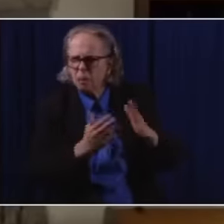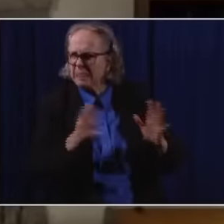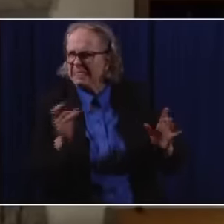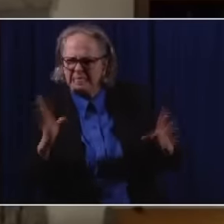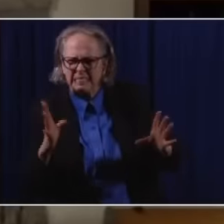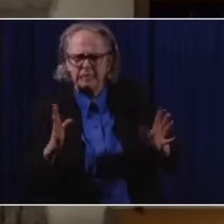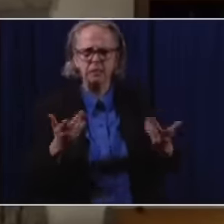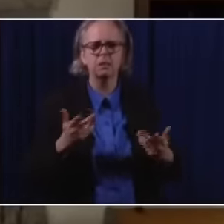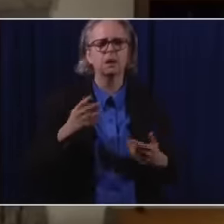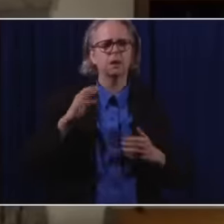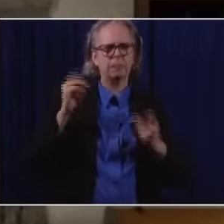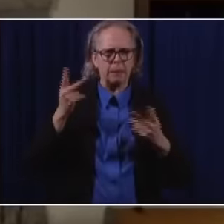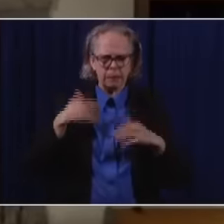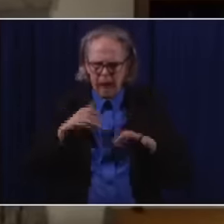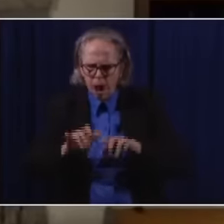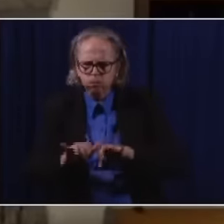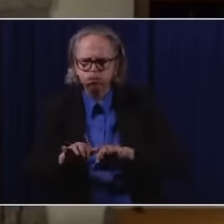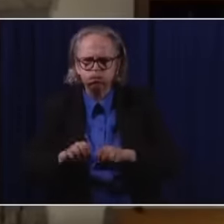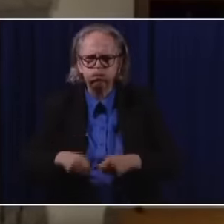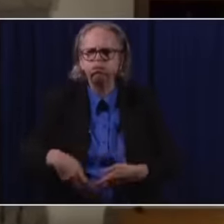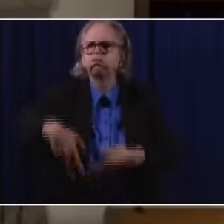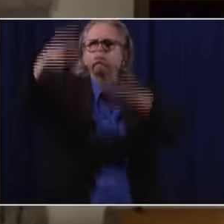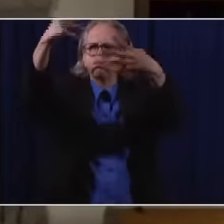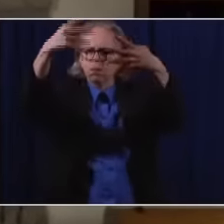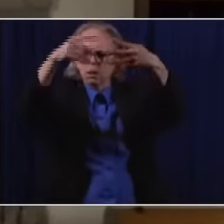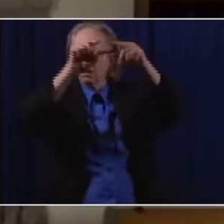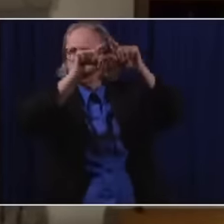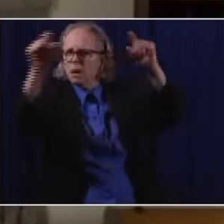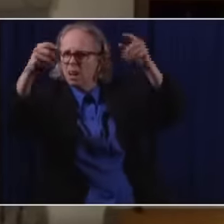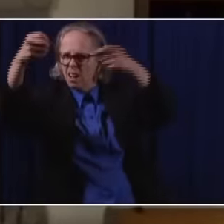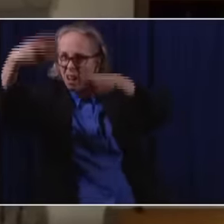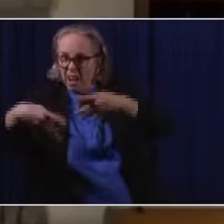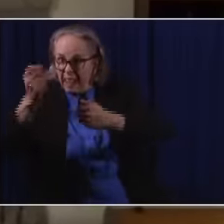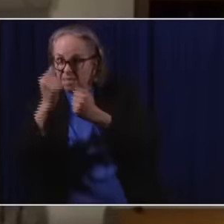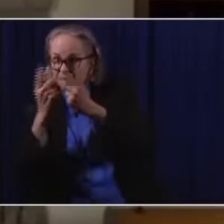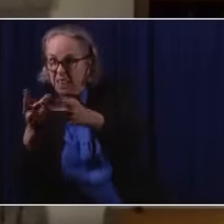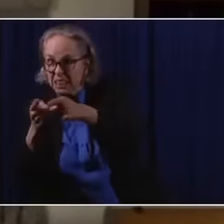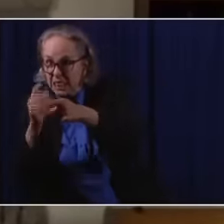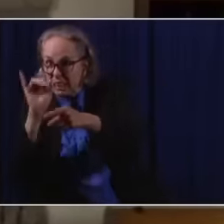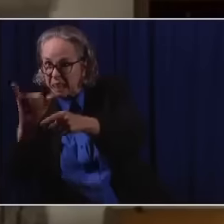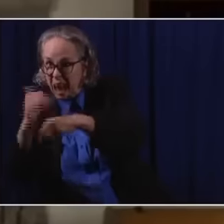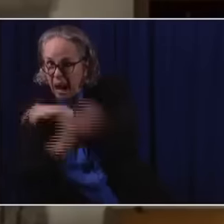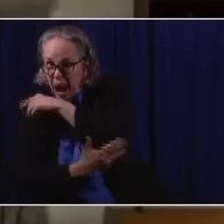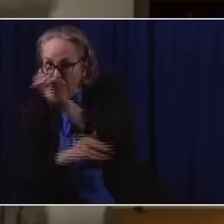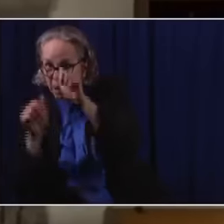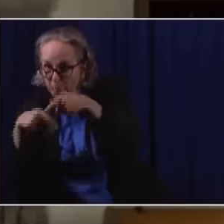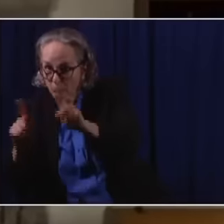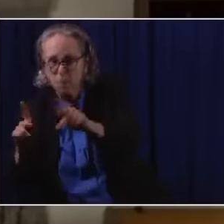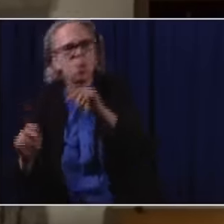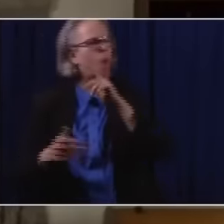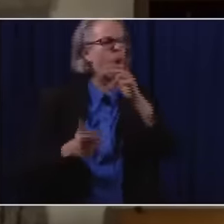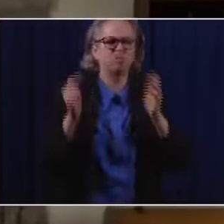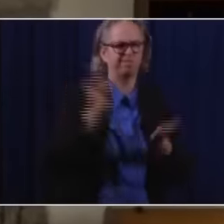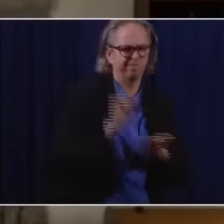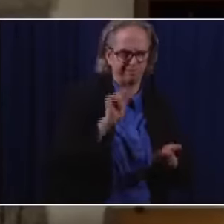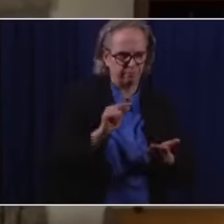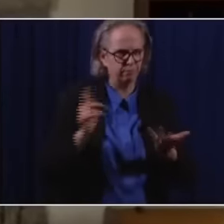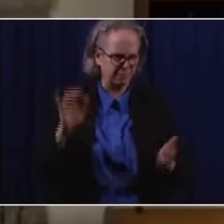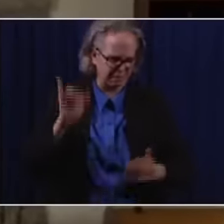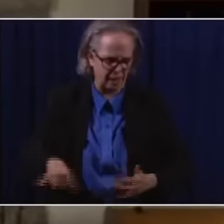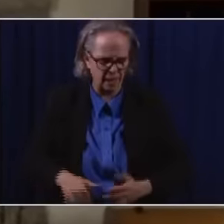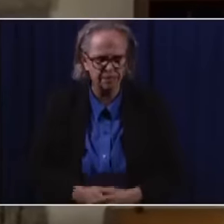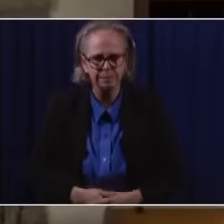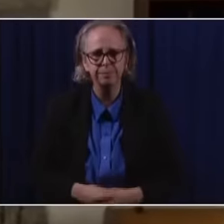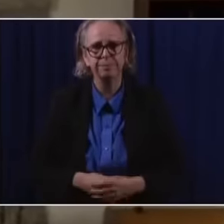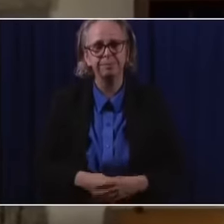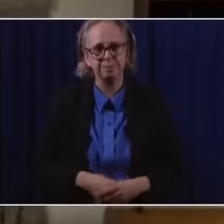we move forward. Let me talk briefly about a flu update.